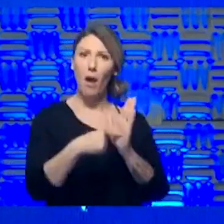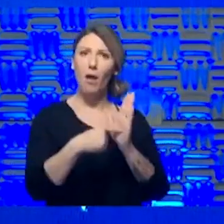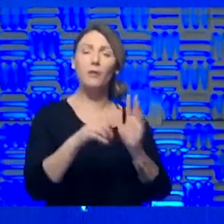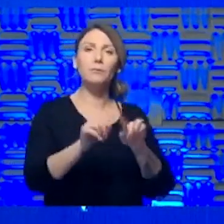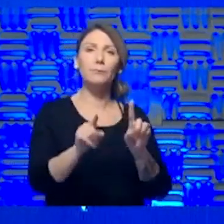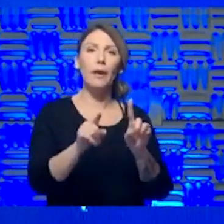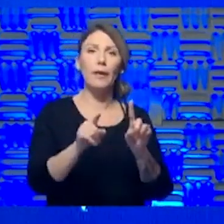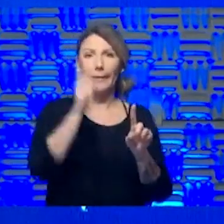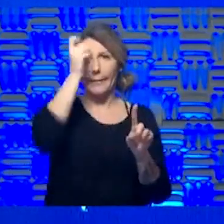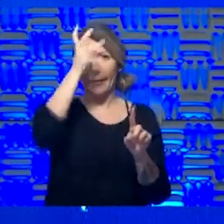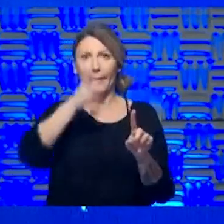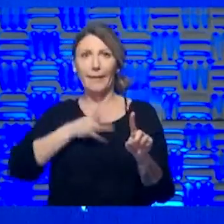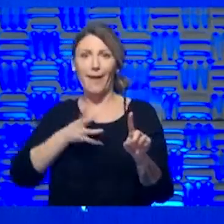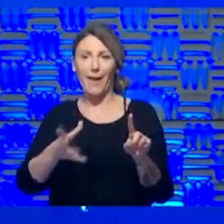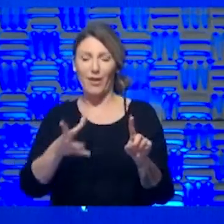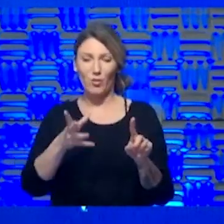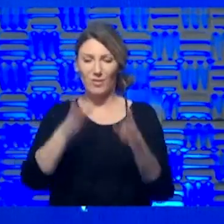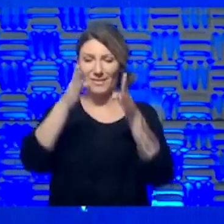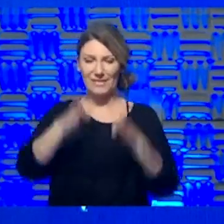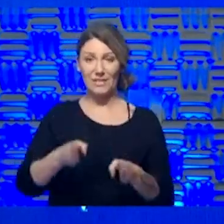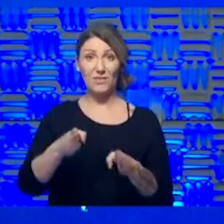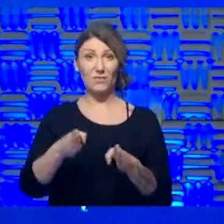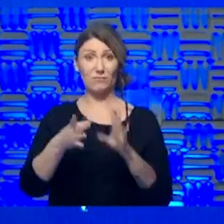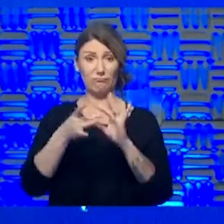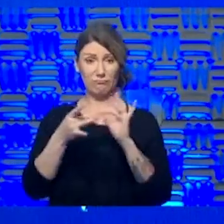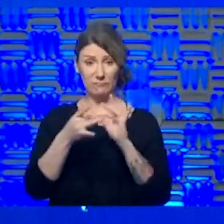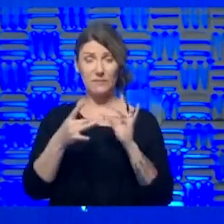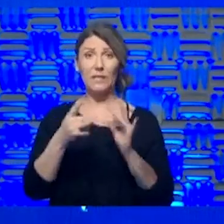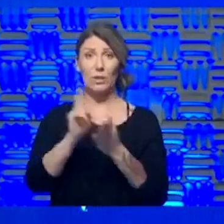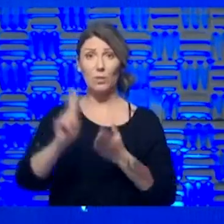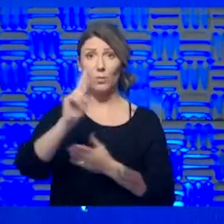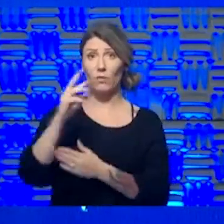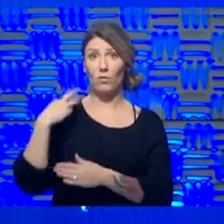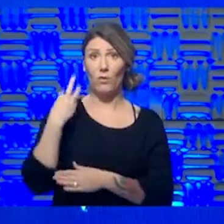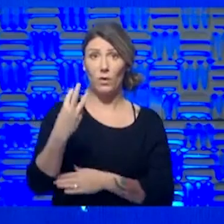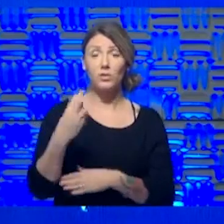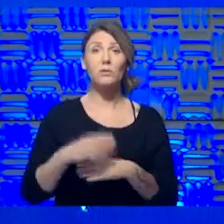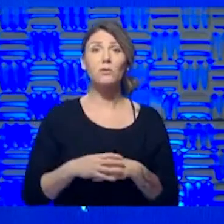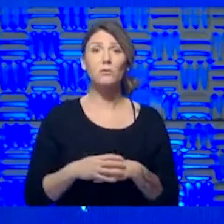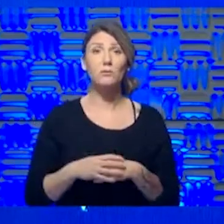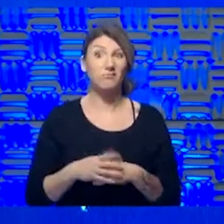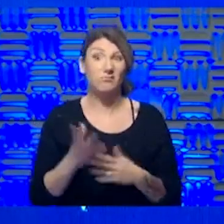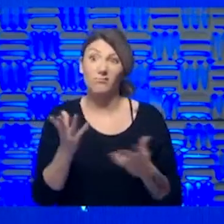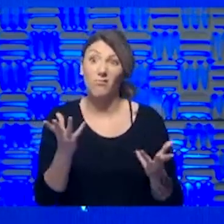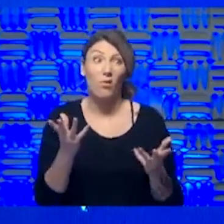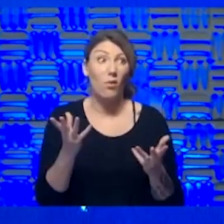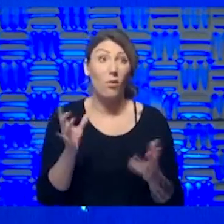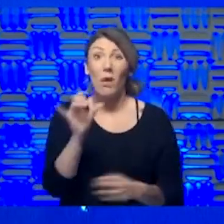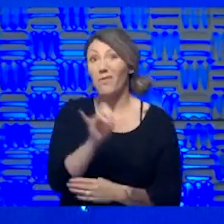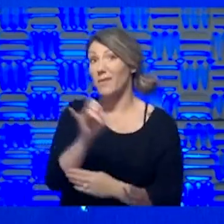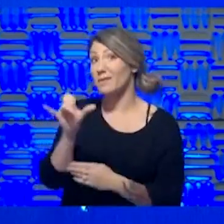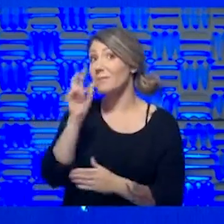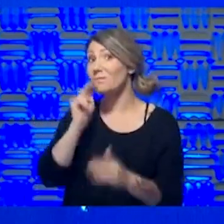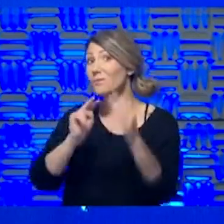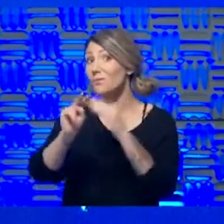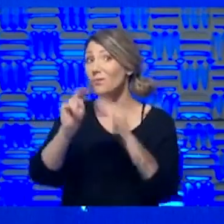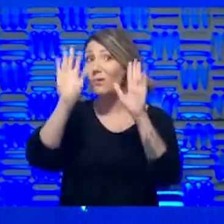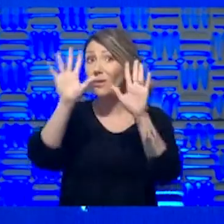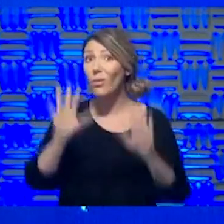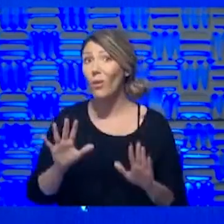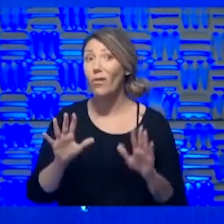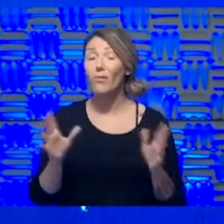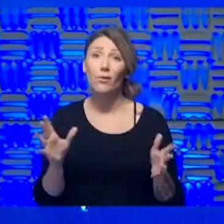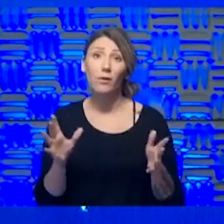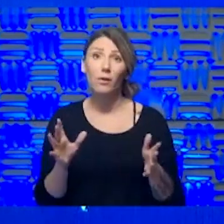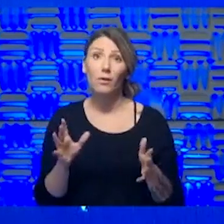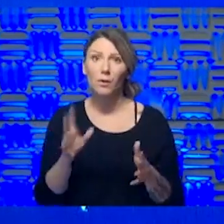as the guy there was the individual who said at the University of Washington, they are about as good as forecasting the weather. And,